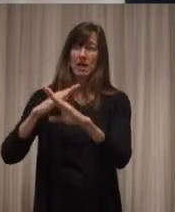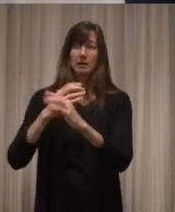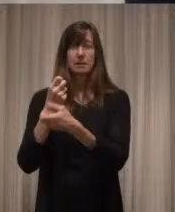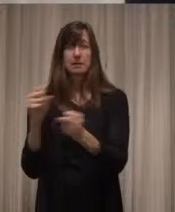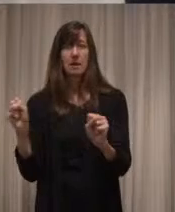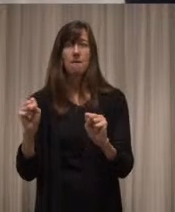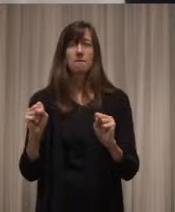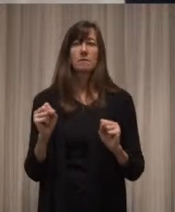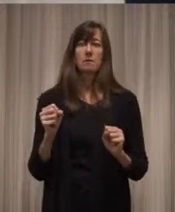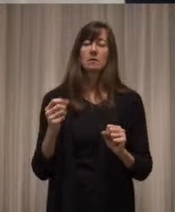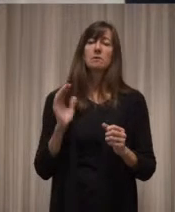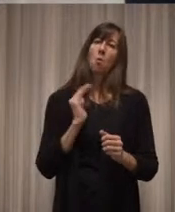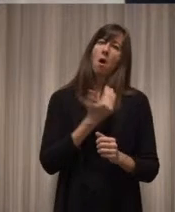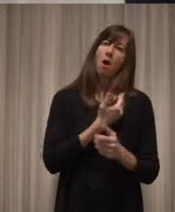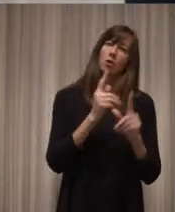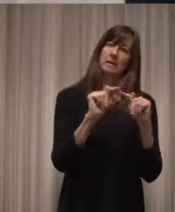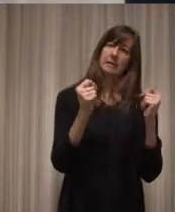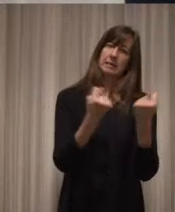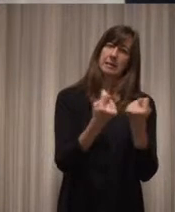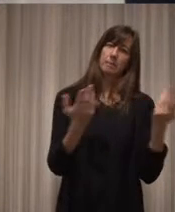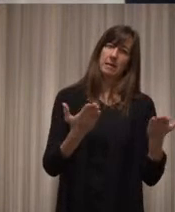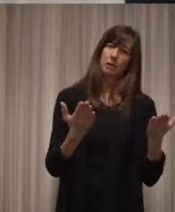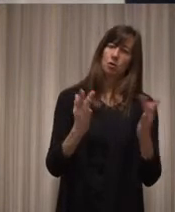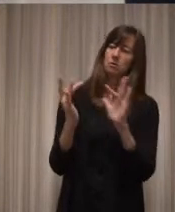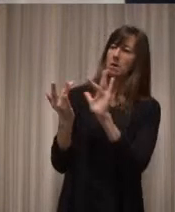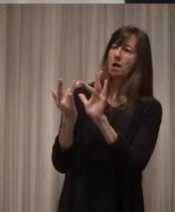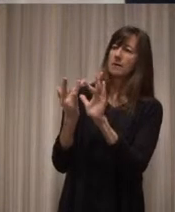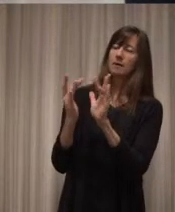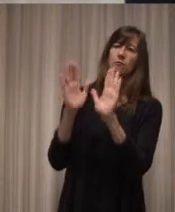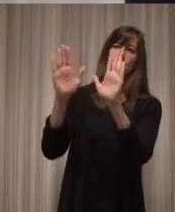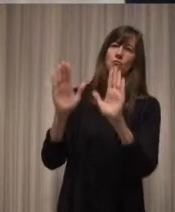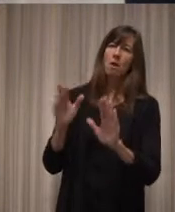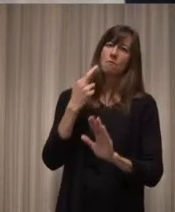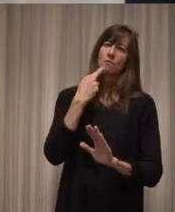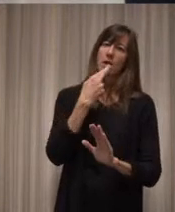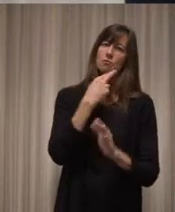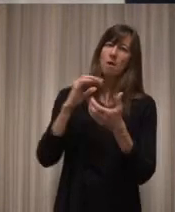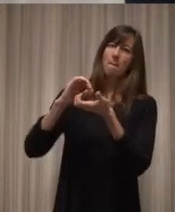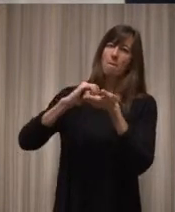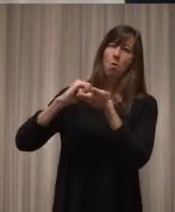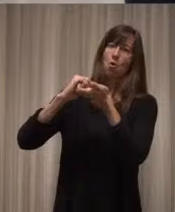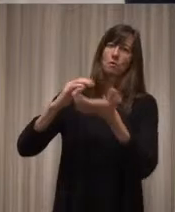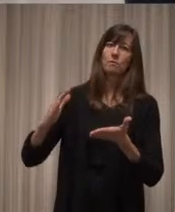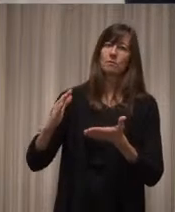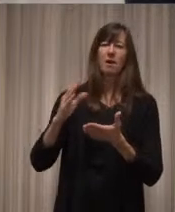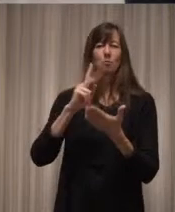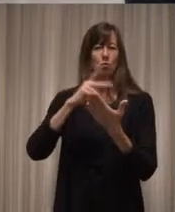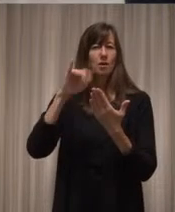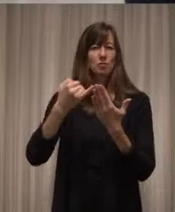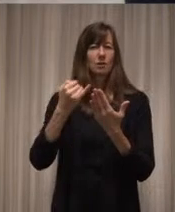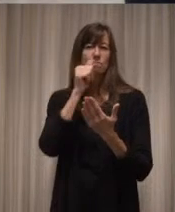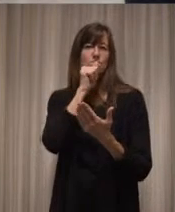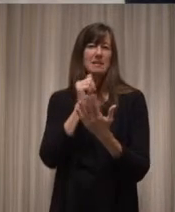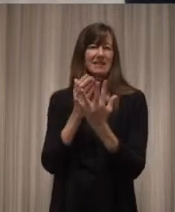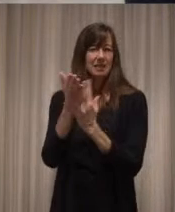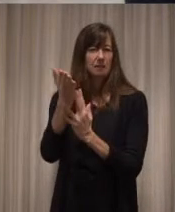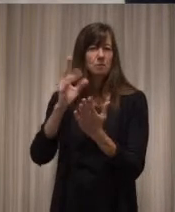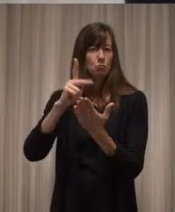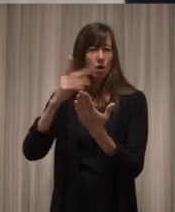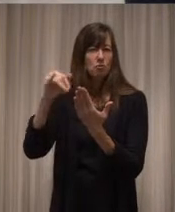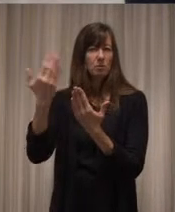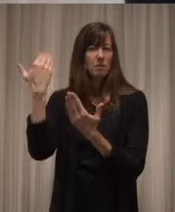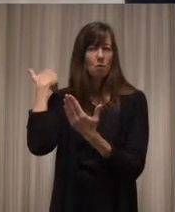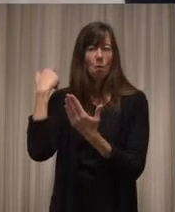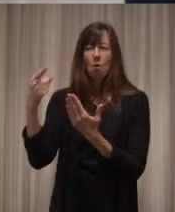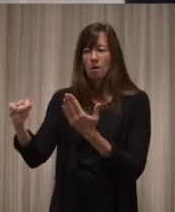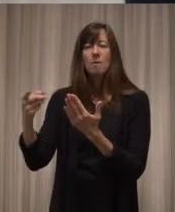reached out to some of our great restaurant partners, our Project Resilience restaurant partners, and in just a few hours,